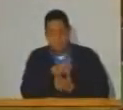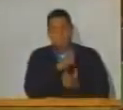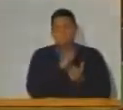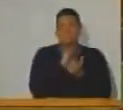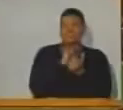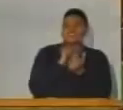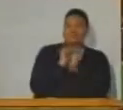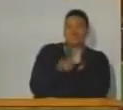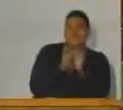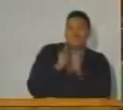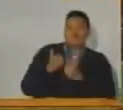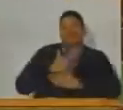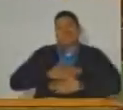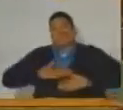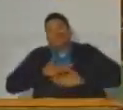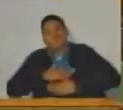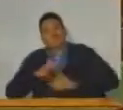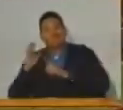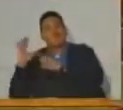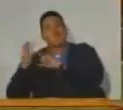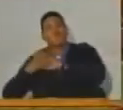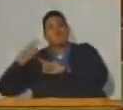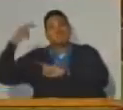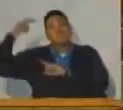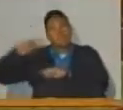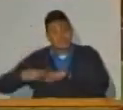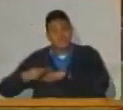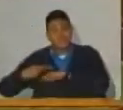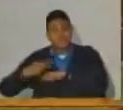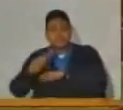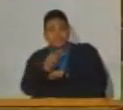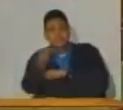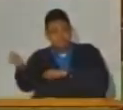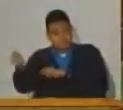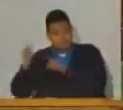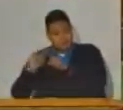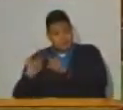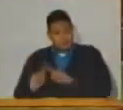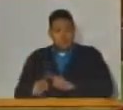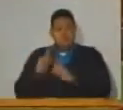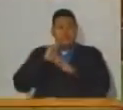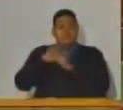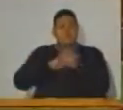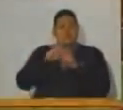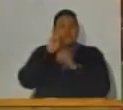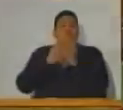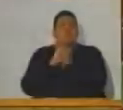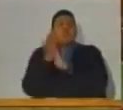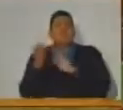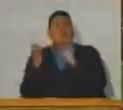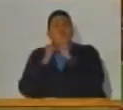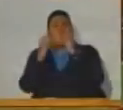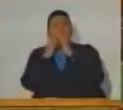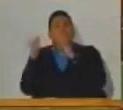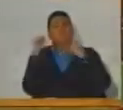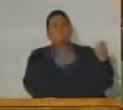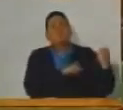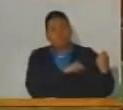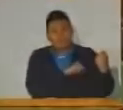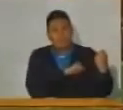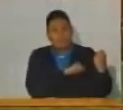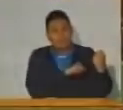entertainment, culture, heritage are only a few of the areas that will become even further